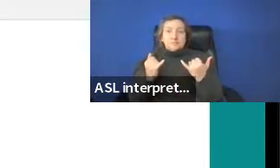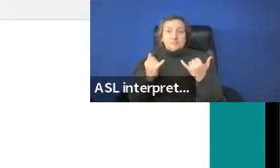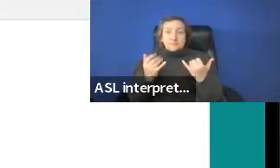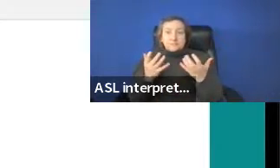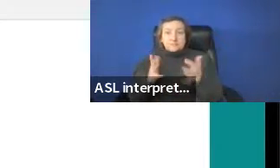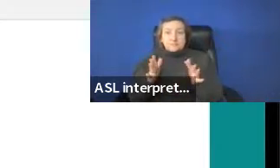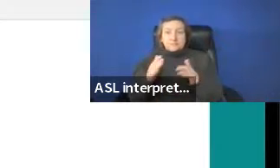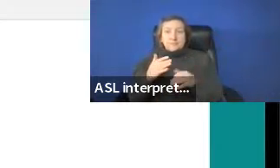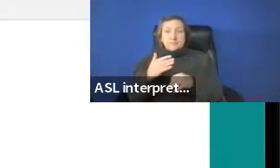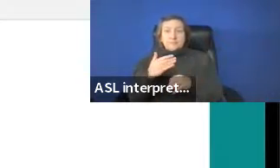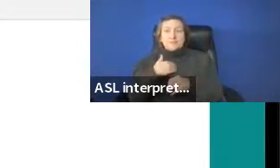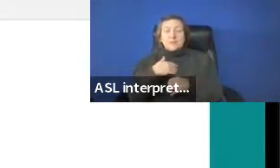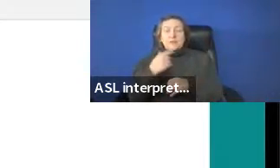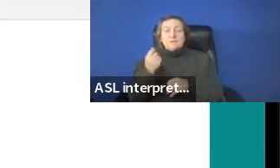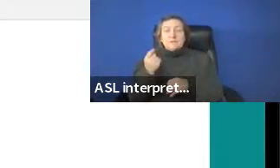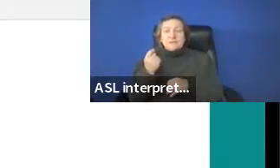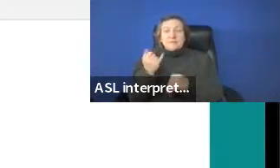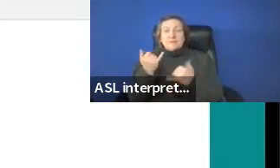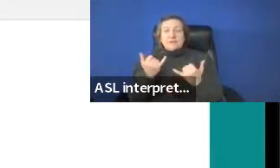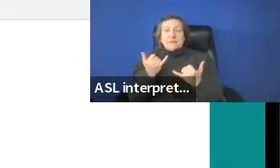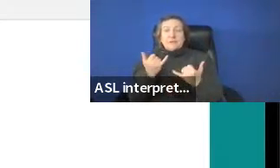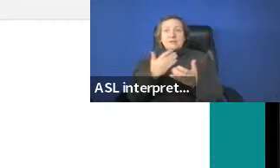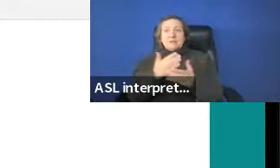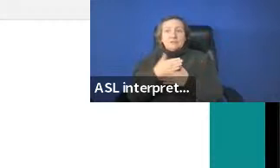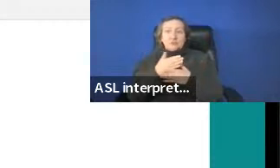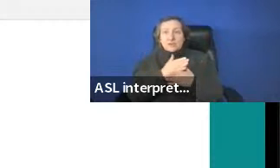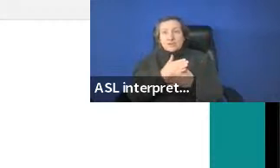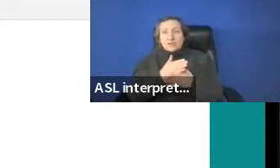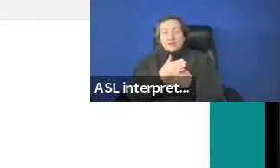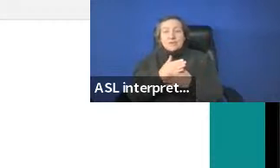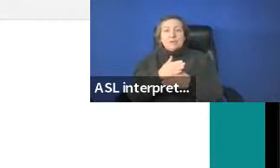got the 11. I'll share the poll results here.